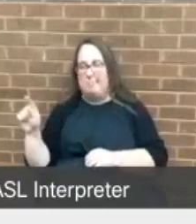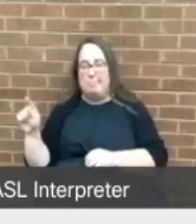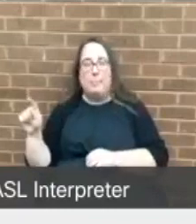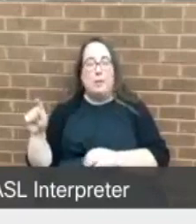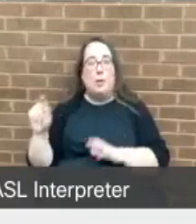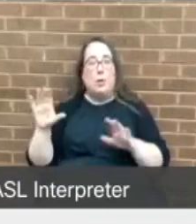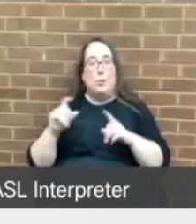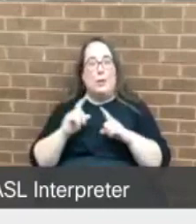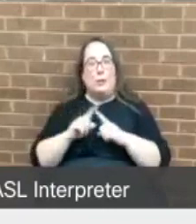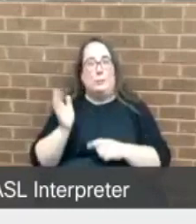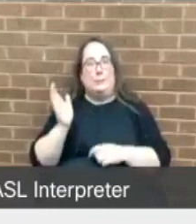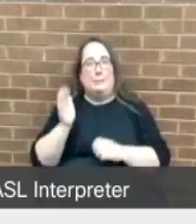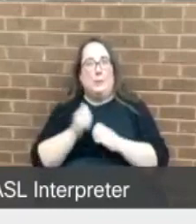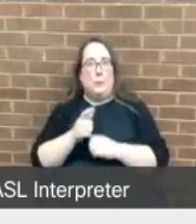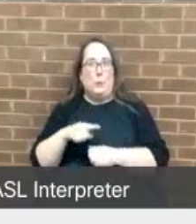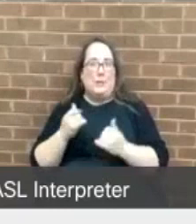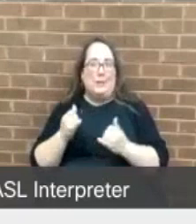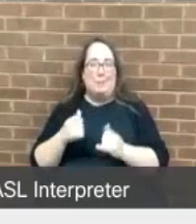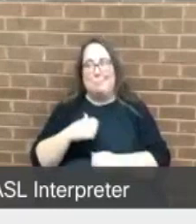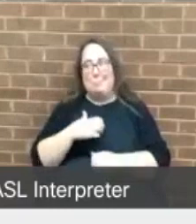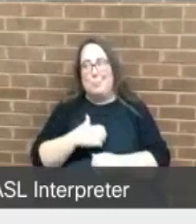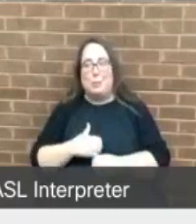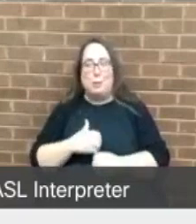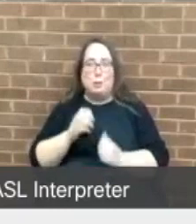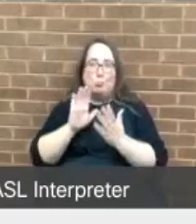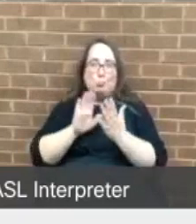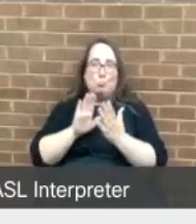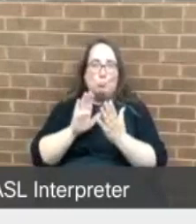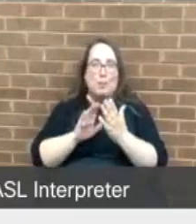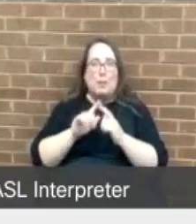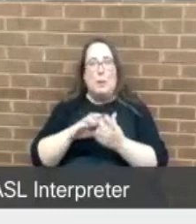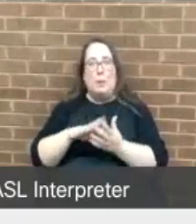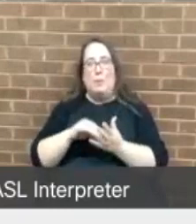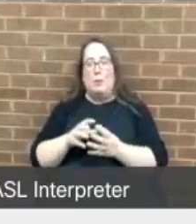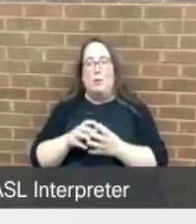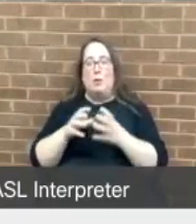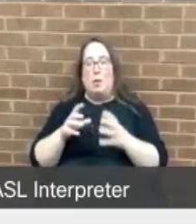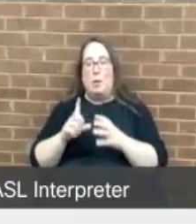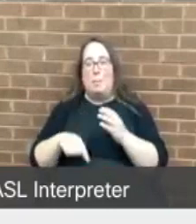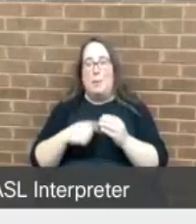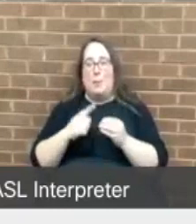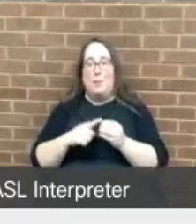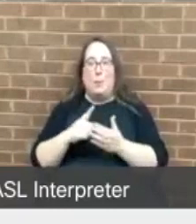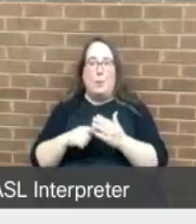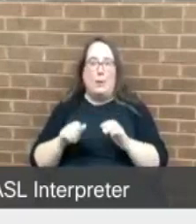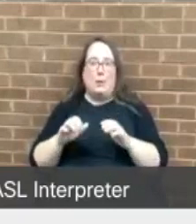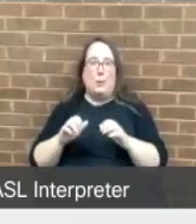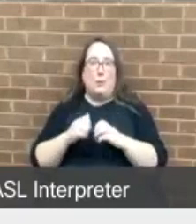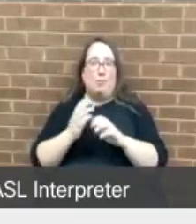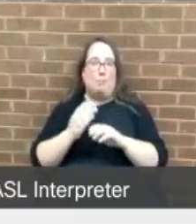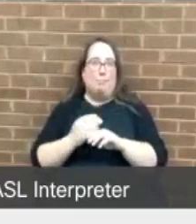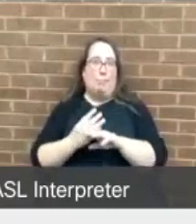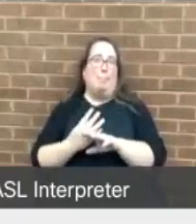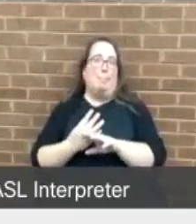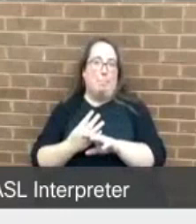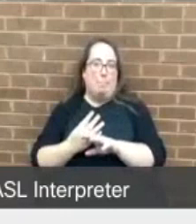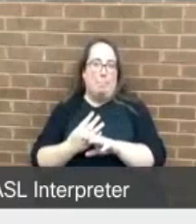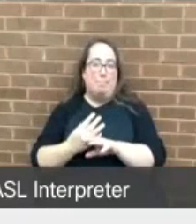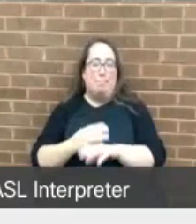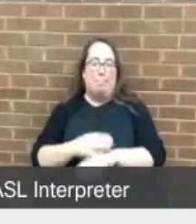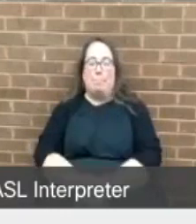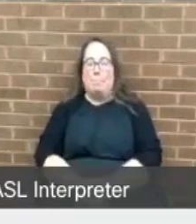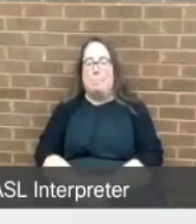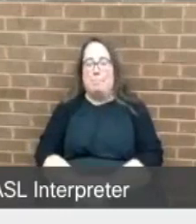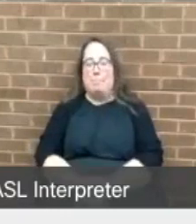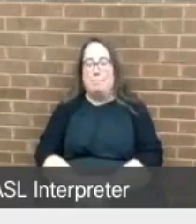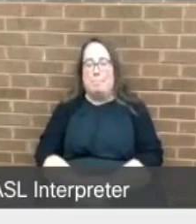with our partners here in Howard County. I wish we could be meeting in person, but as you know, we've learned a great deal about what we can accomplish together, even in this